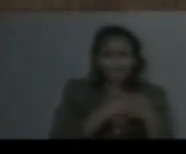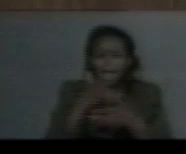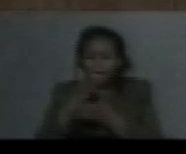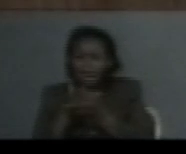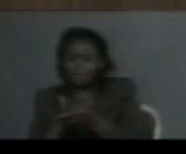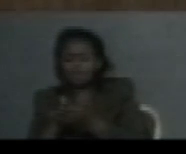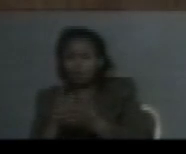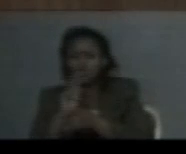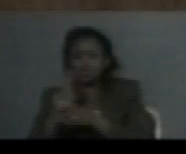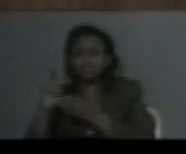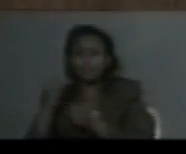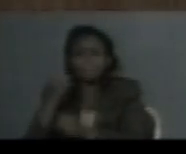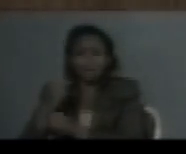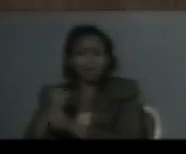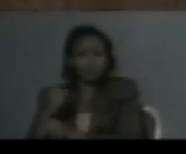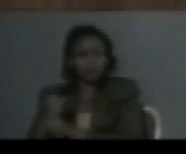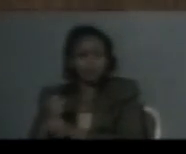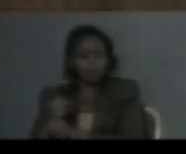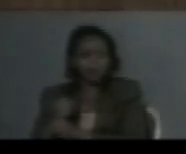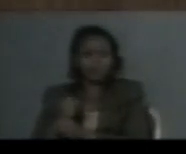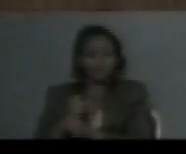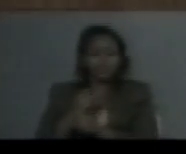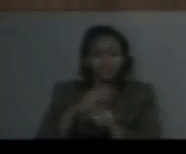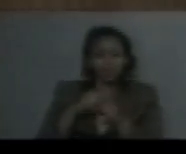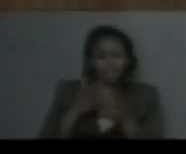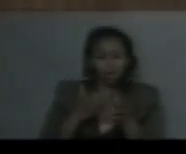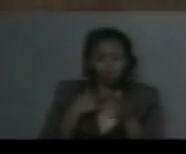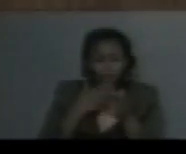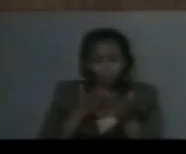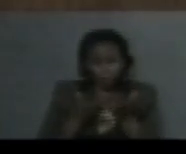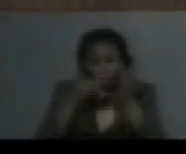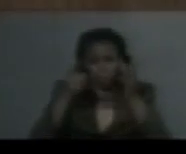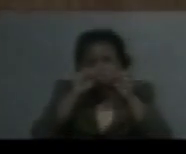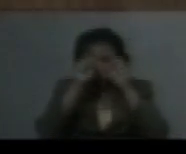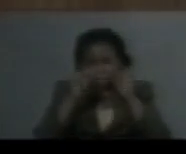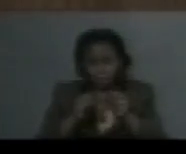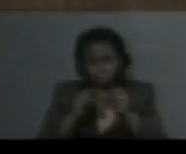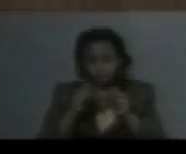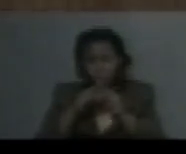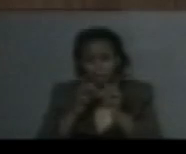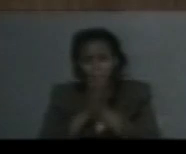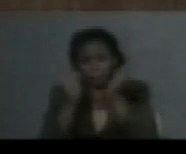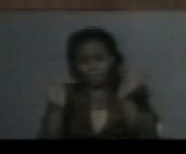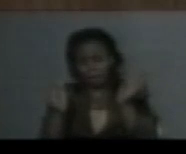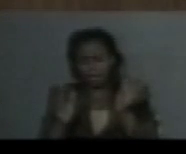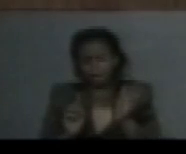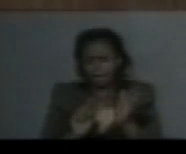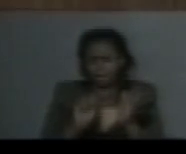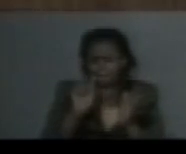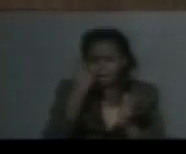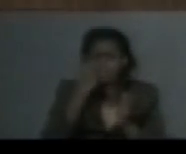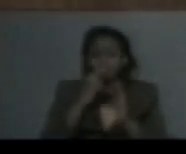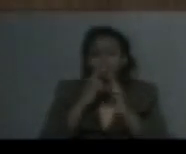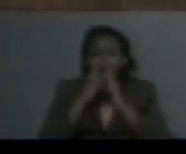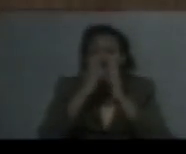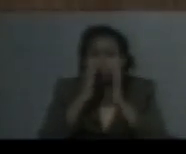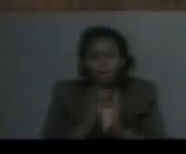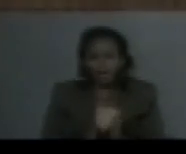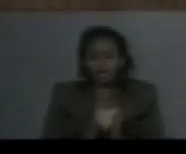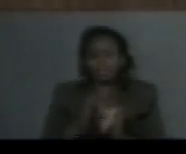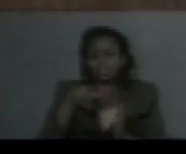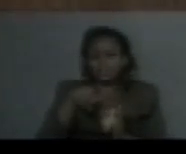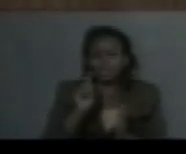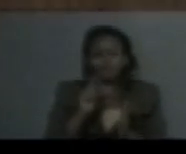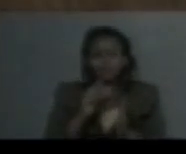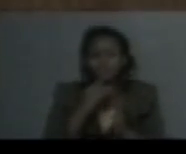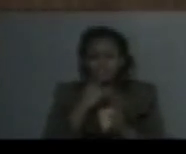My Lord, in the promotion of the system to the public, the first respondent presented that